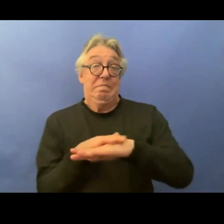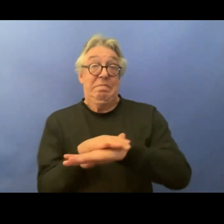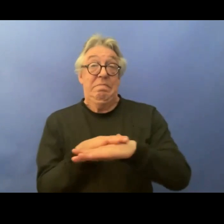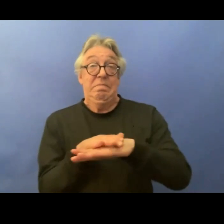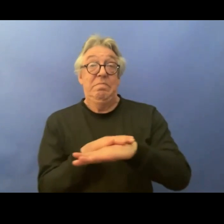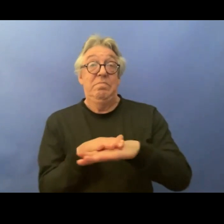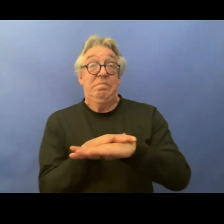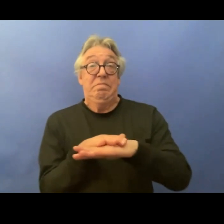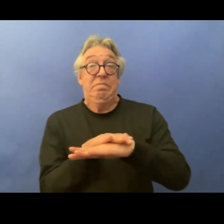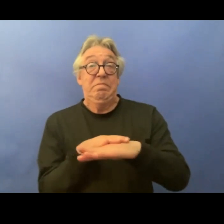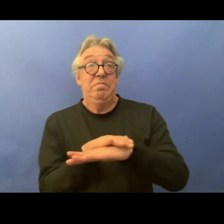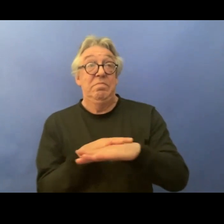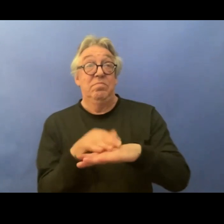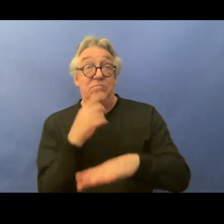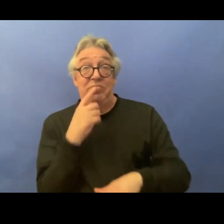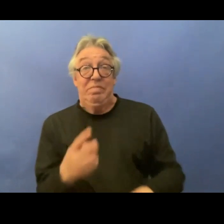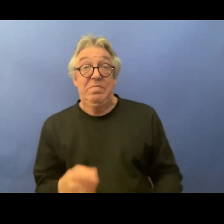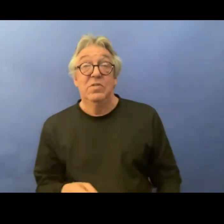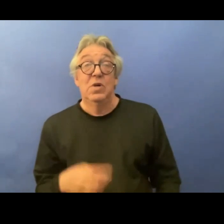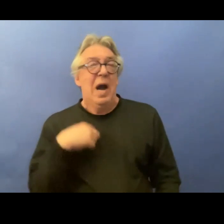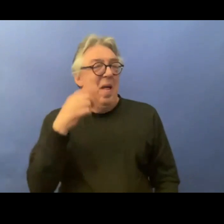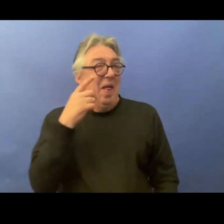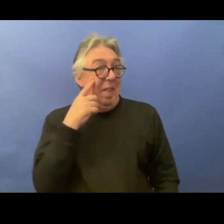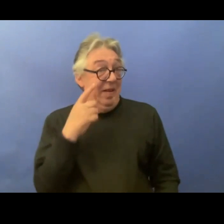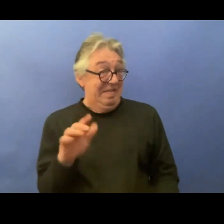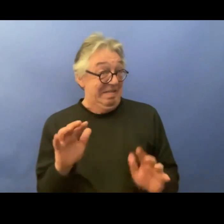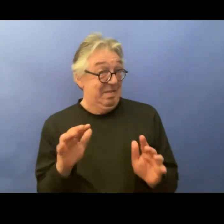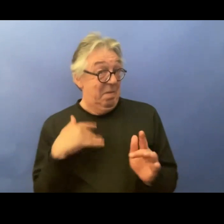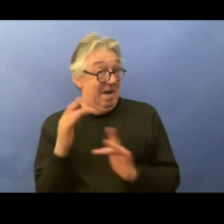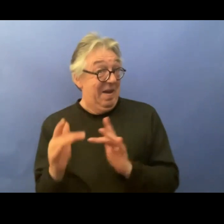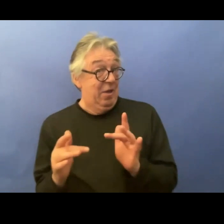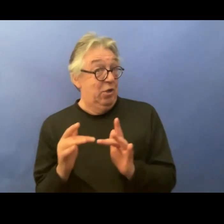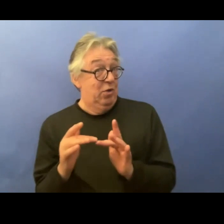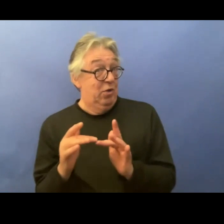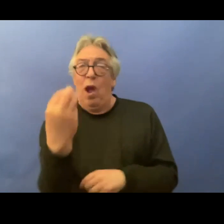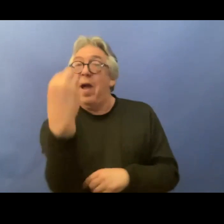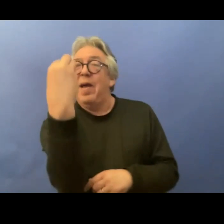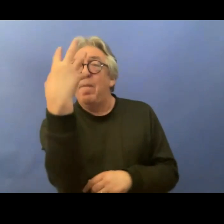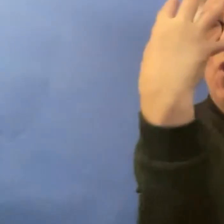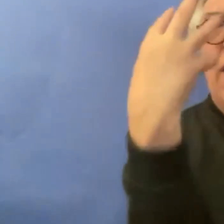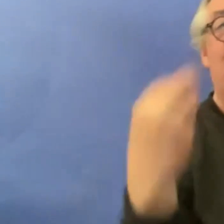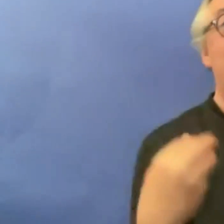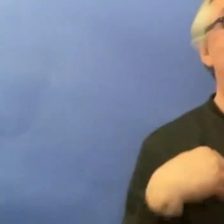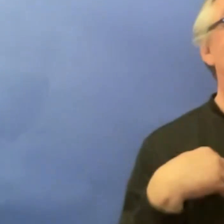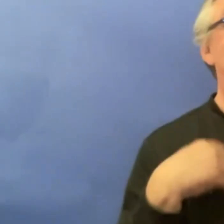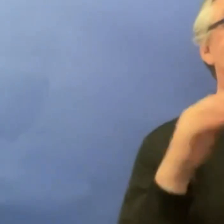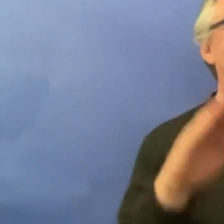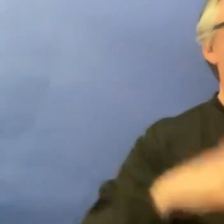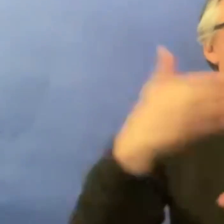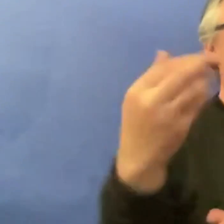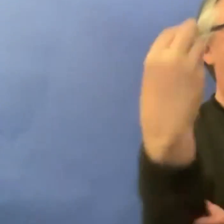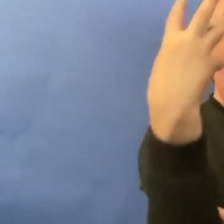first off that I seem to be having problem with the camera on my laptop, so